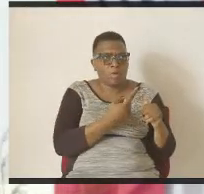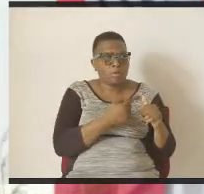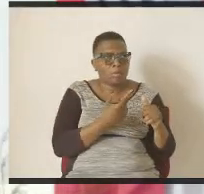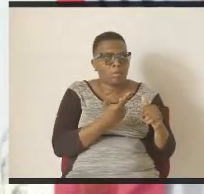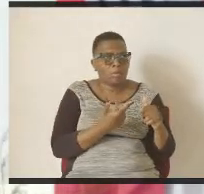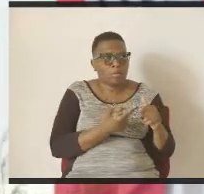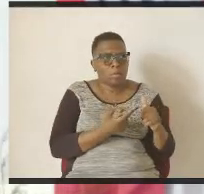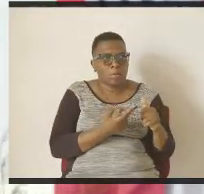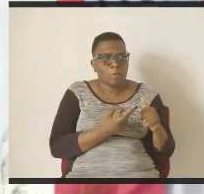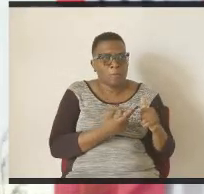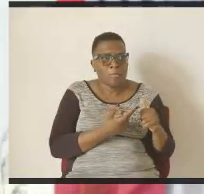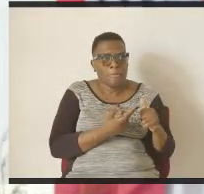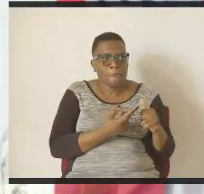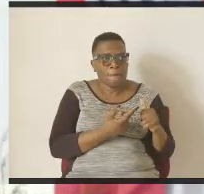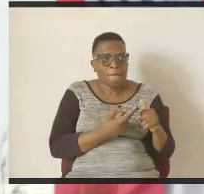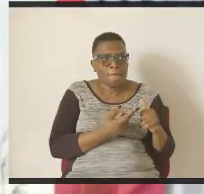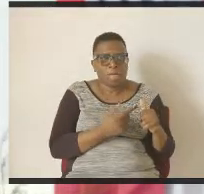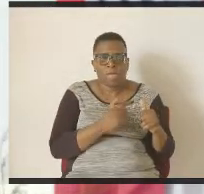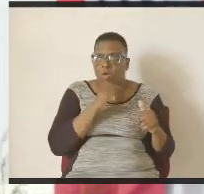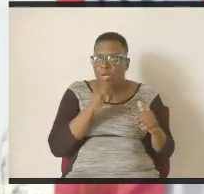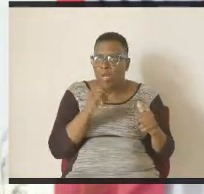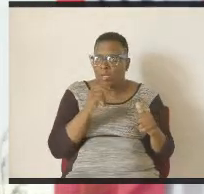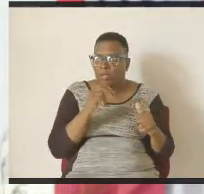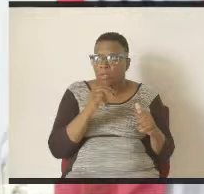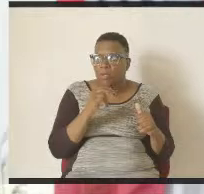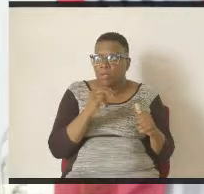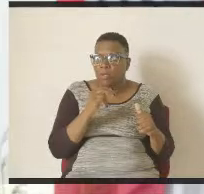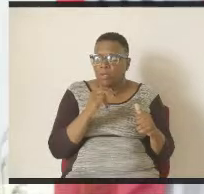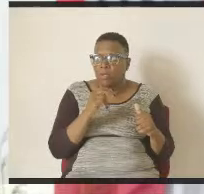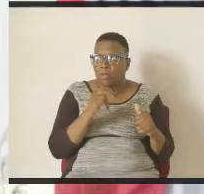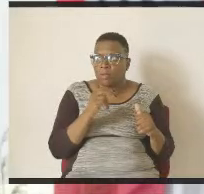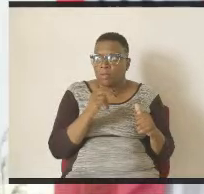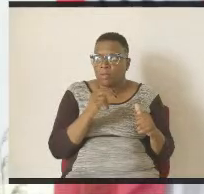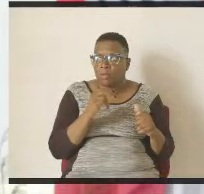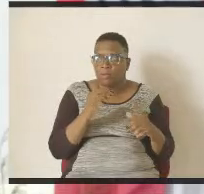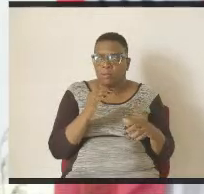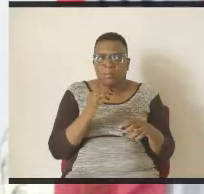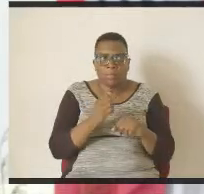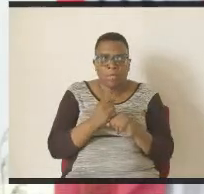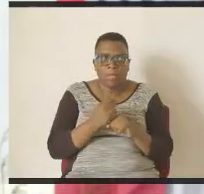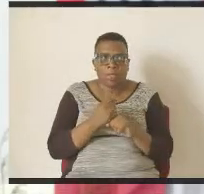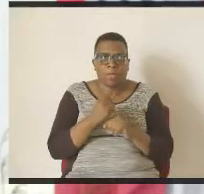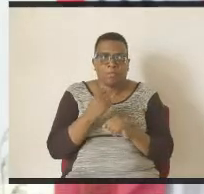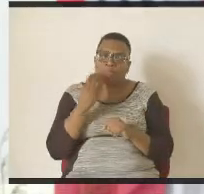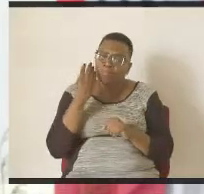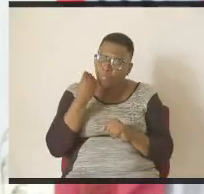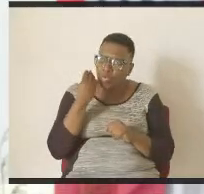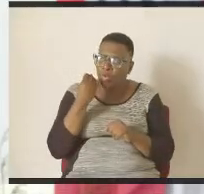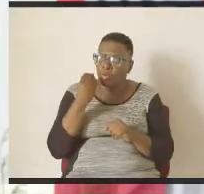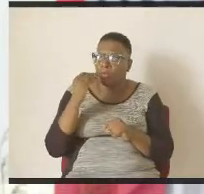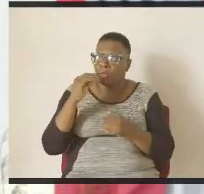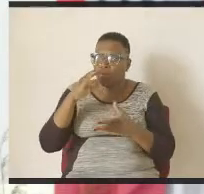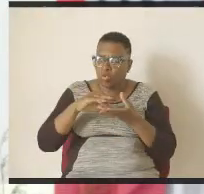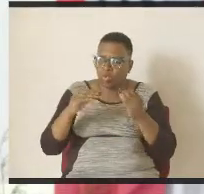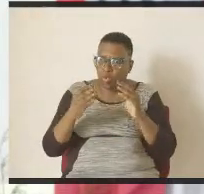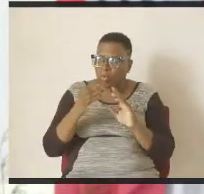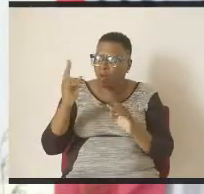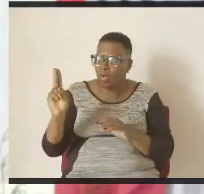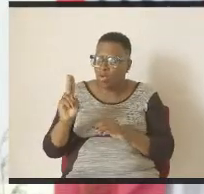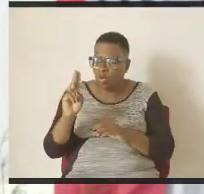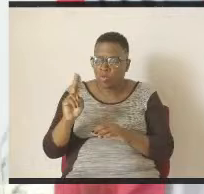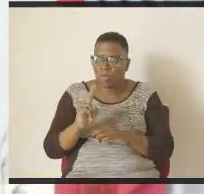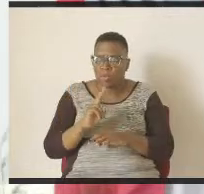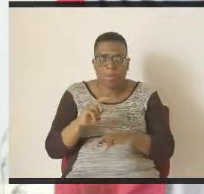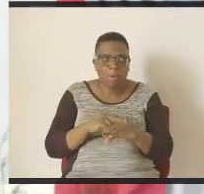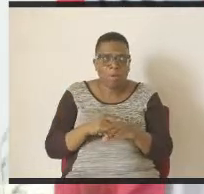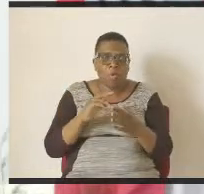or advice towards not taking the Lord's, not taking Calvary for granted, not getting used to it, is we got to read the